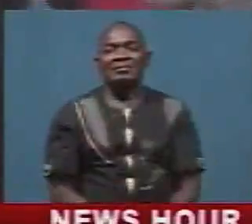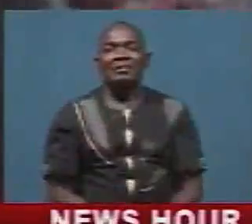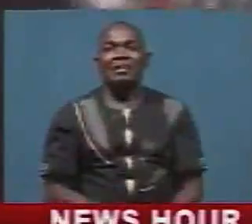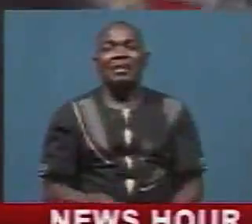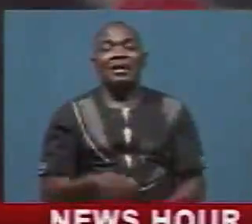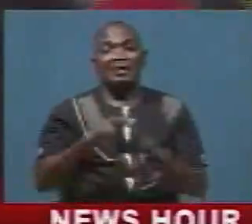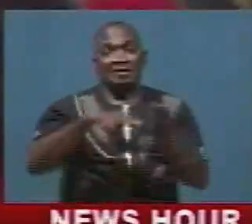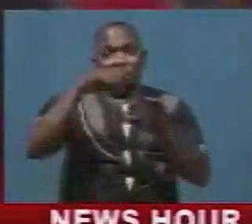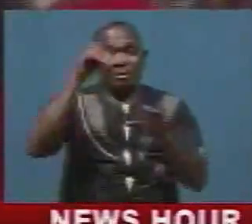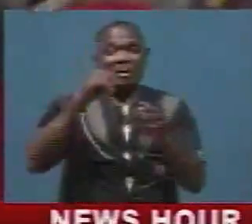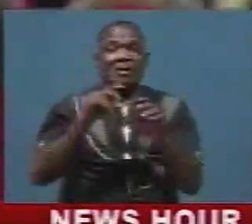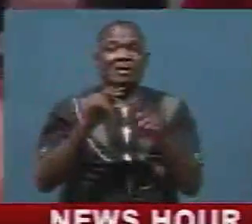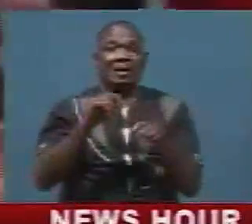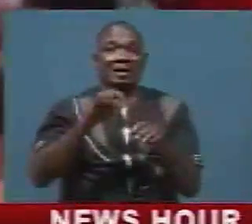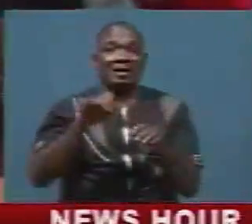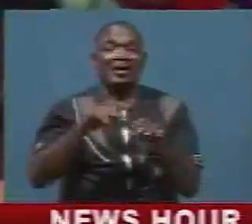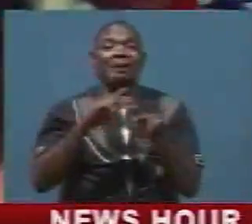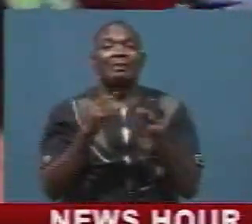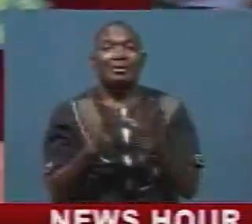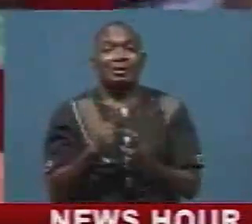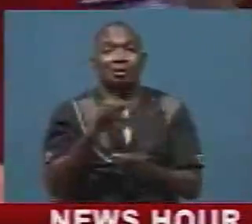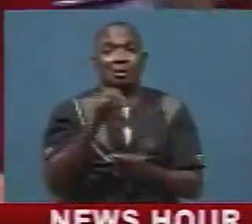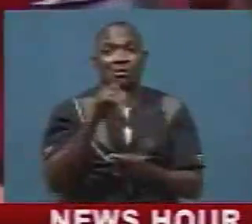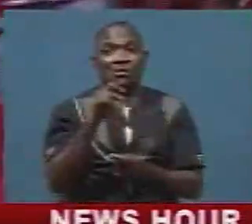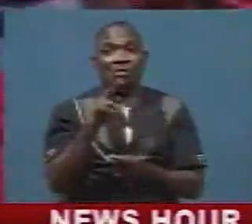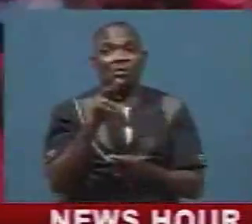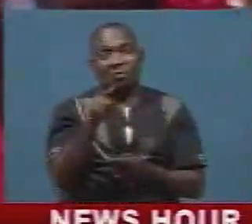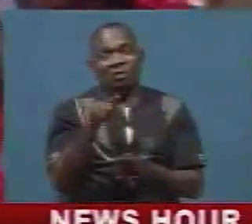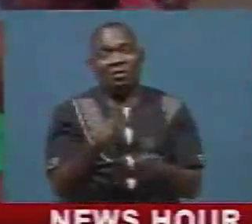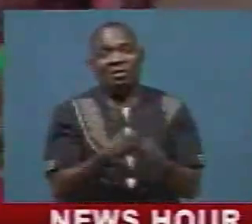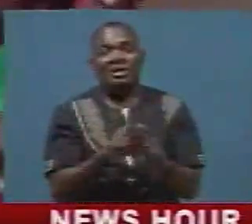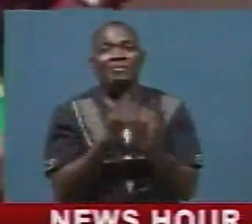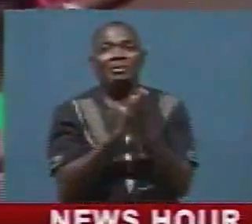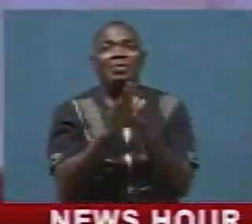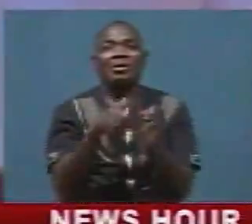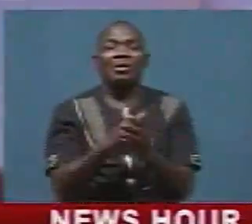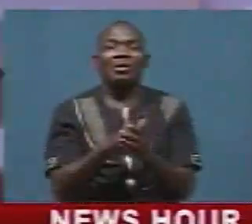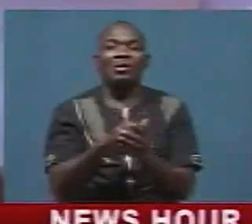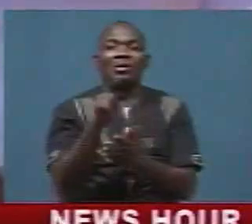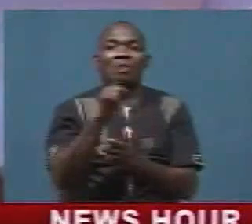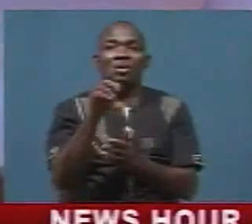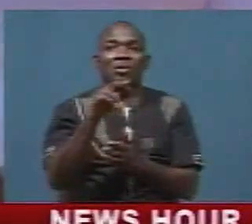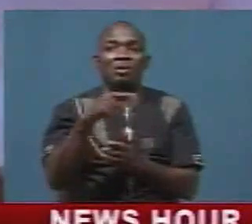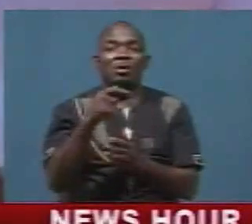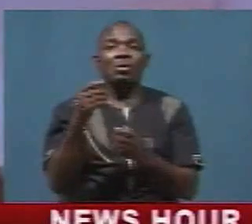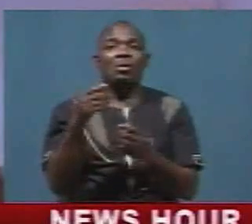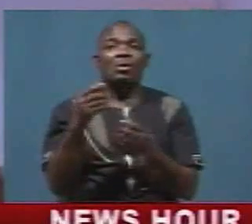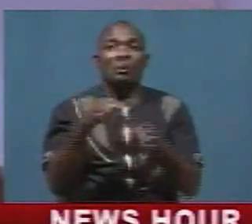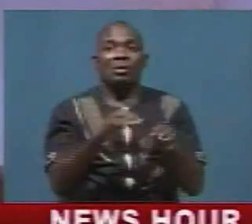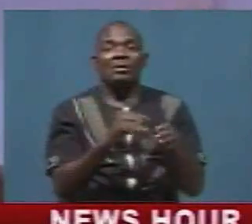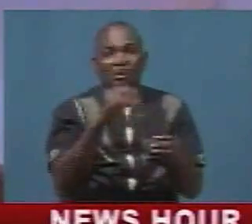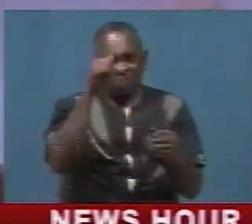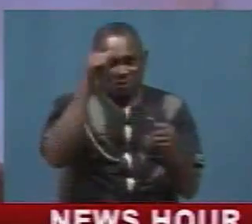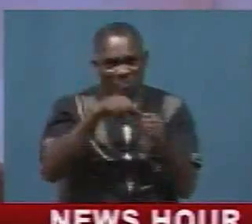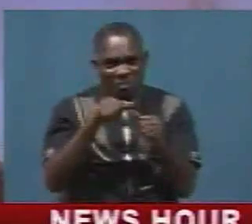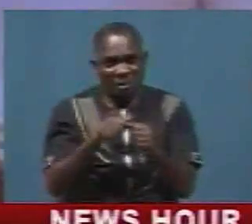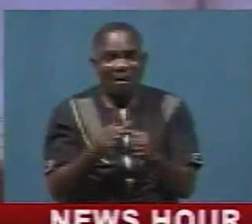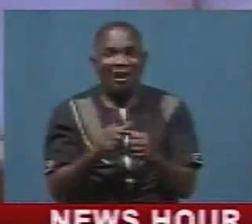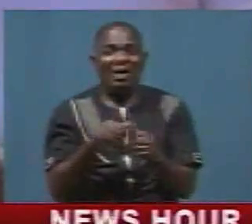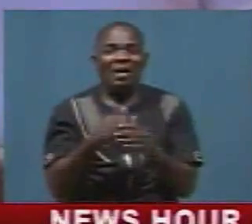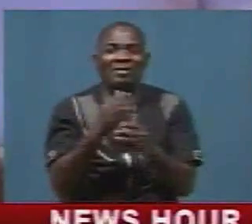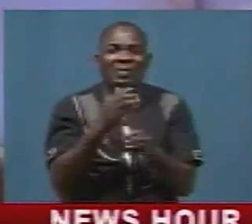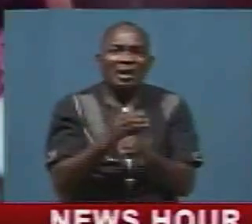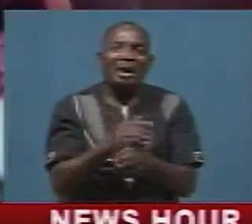The chairman of the party, Mr. Samuel Ofosu Ampofo, asked the Zongo community to remember the provisions, care